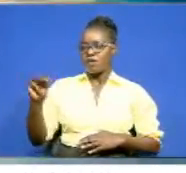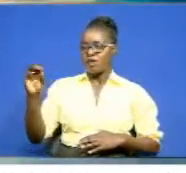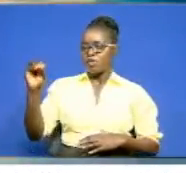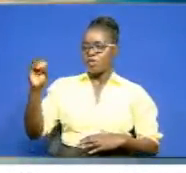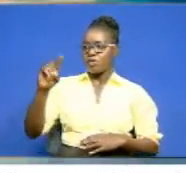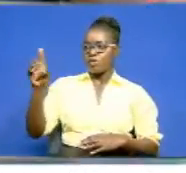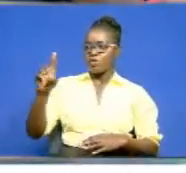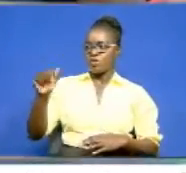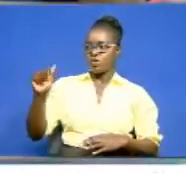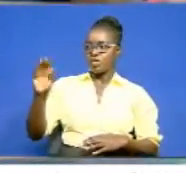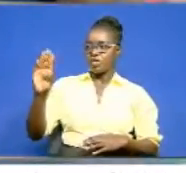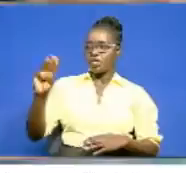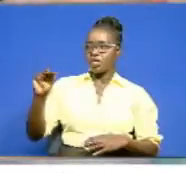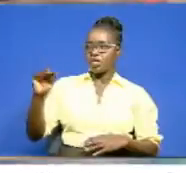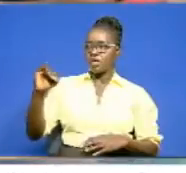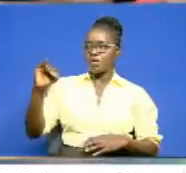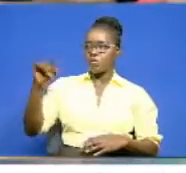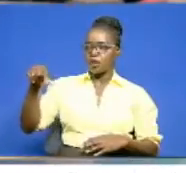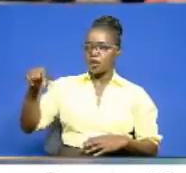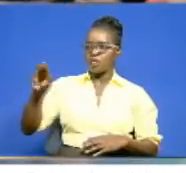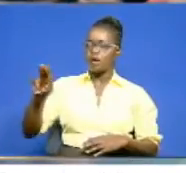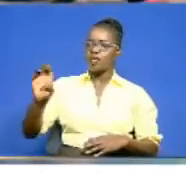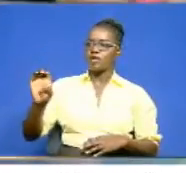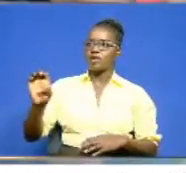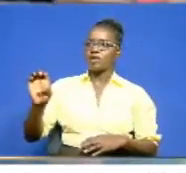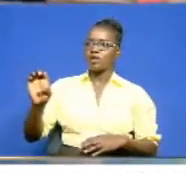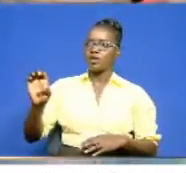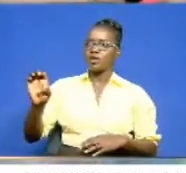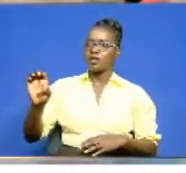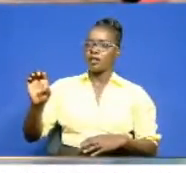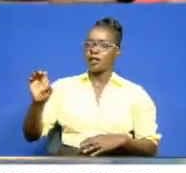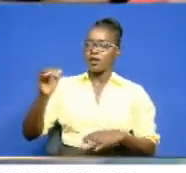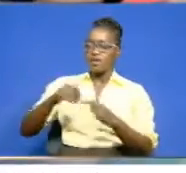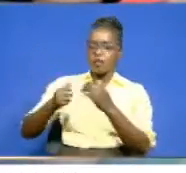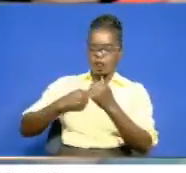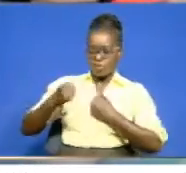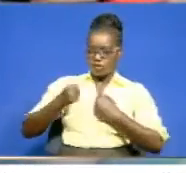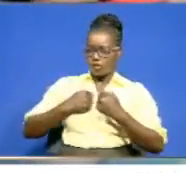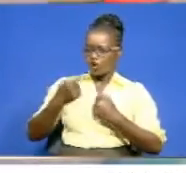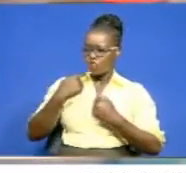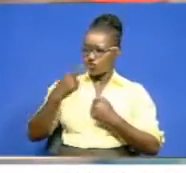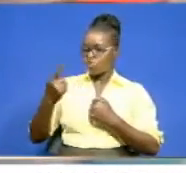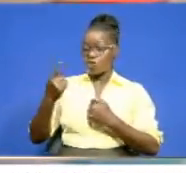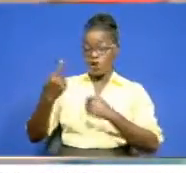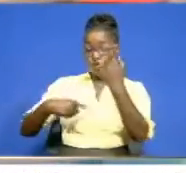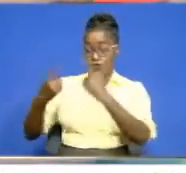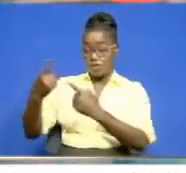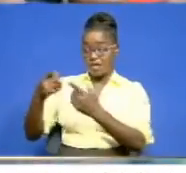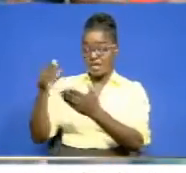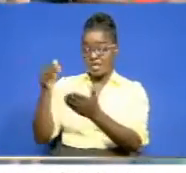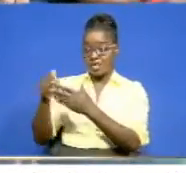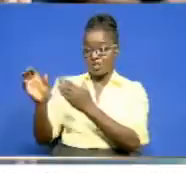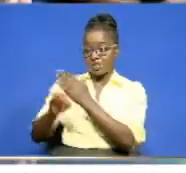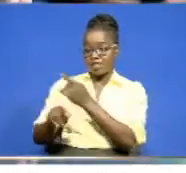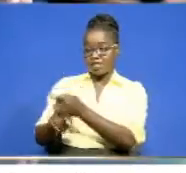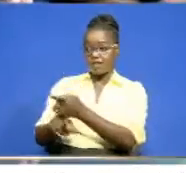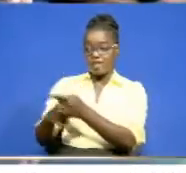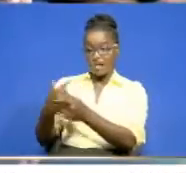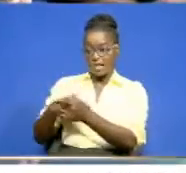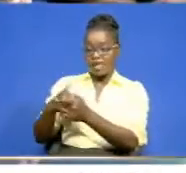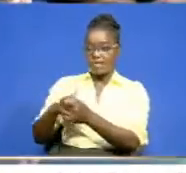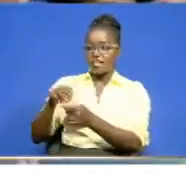before. Yeah. Not so long ago, actually. Yes, we beat Mozambique in Kigali. Yeah. So they were so sure they would beat Mozambique. For us to beat Angola,